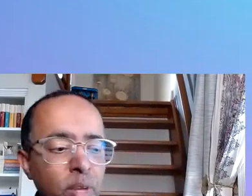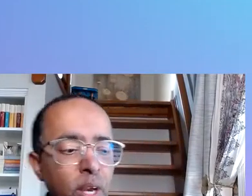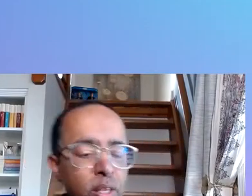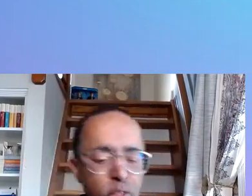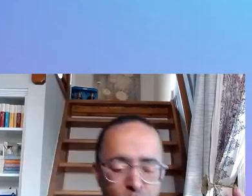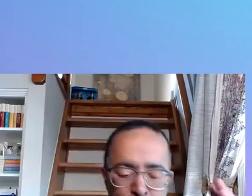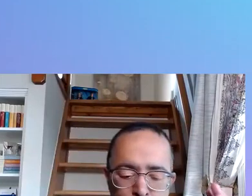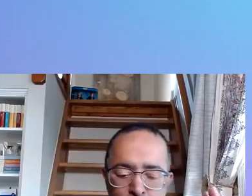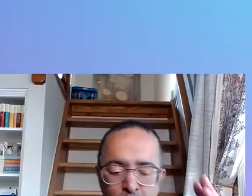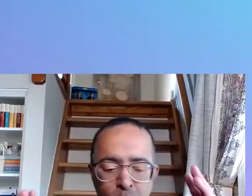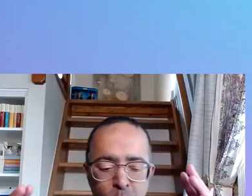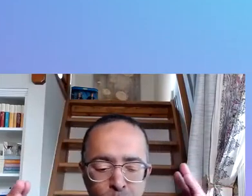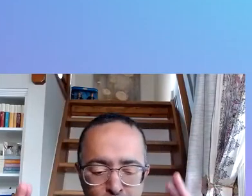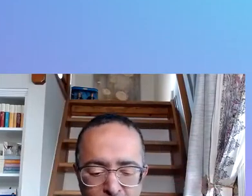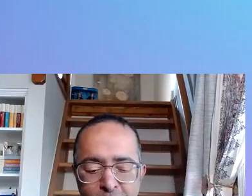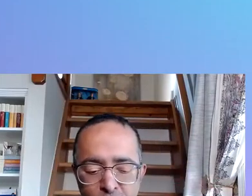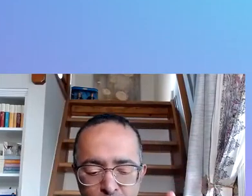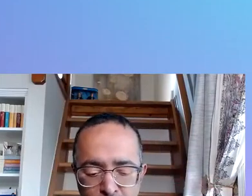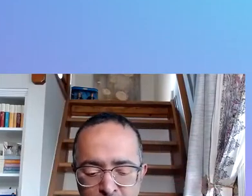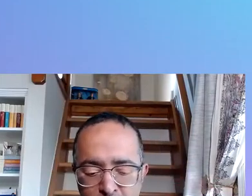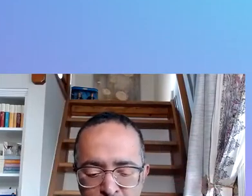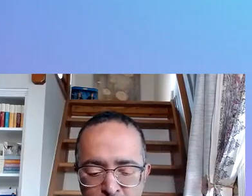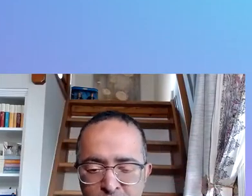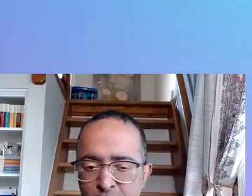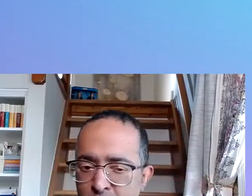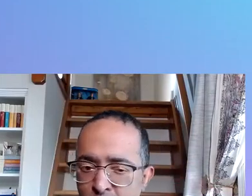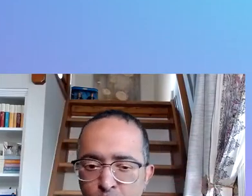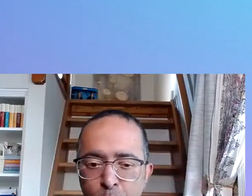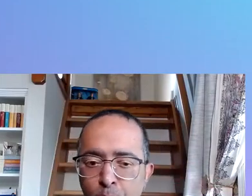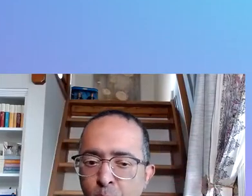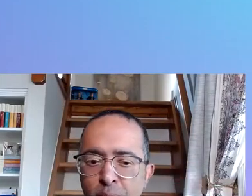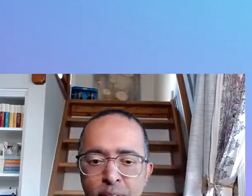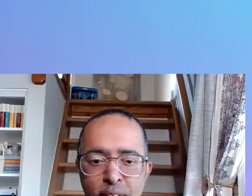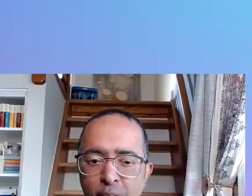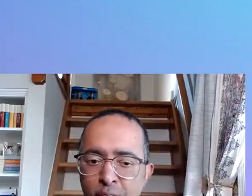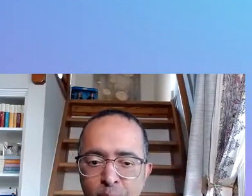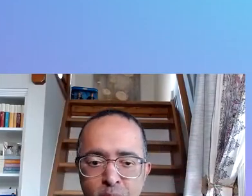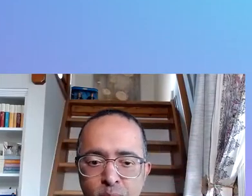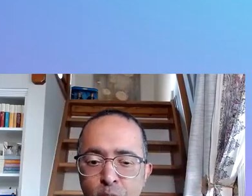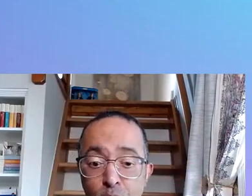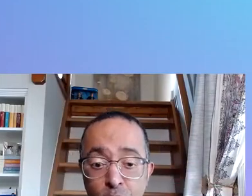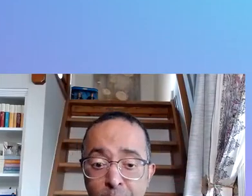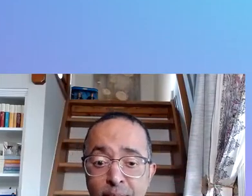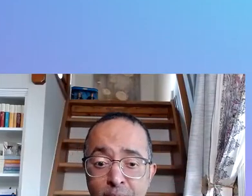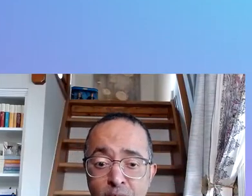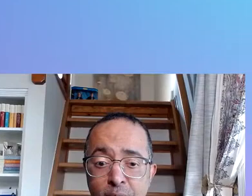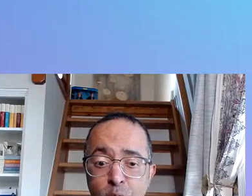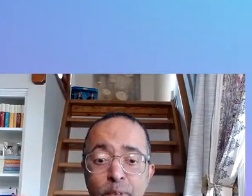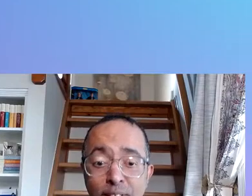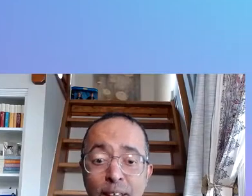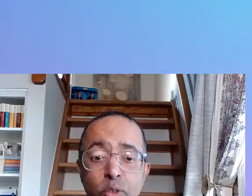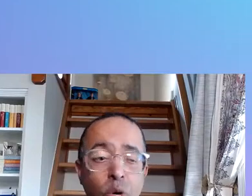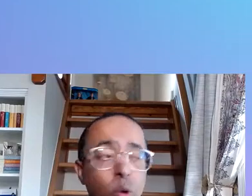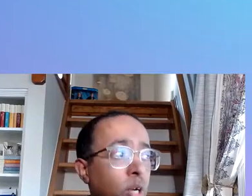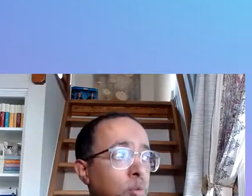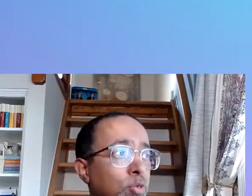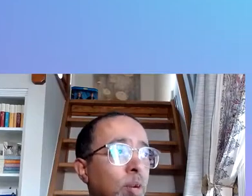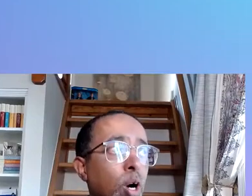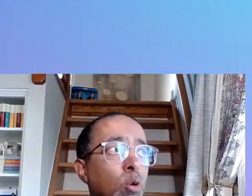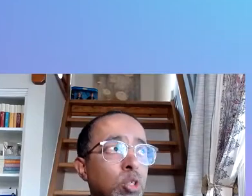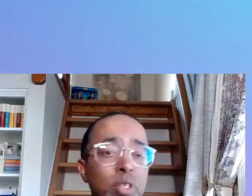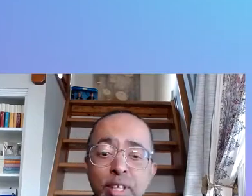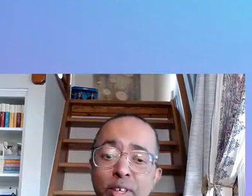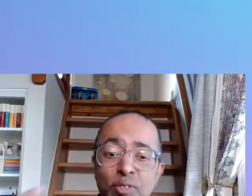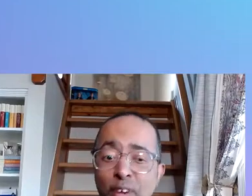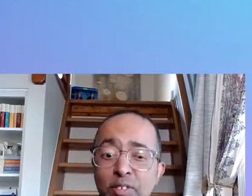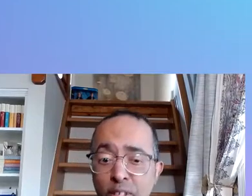thing. So change lives in the little boring documents, right? So you talk about that status quo. That status quo comes from,